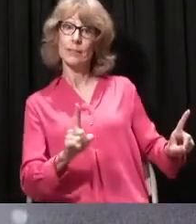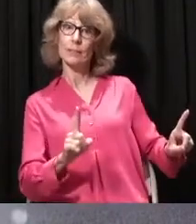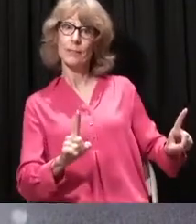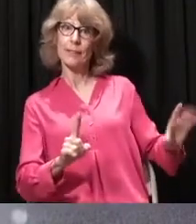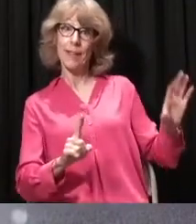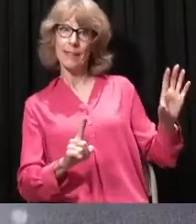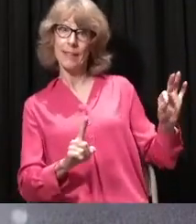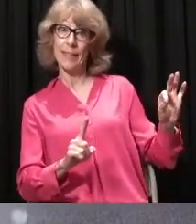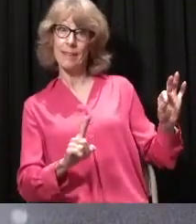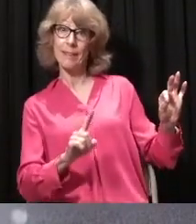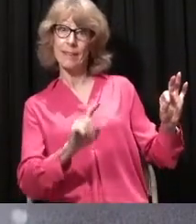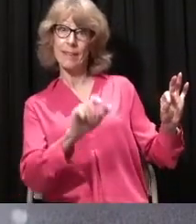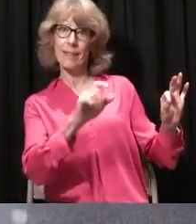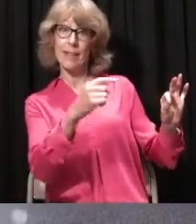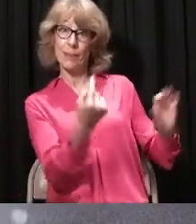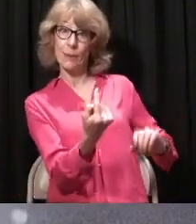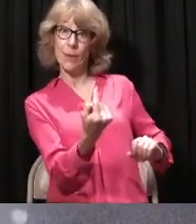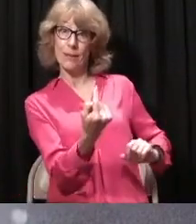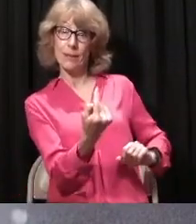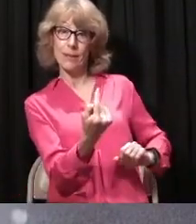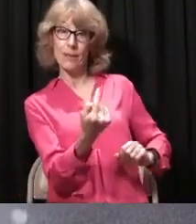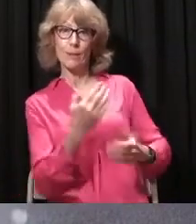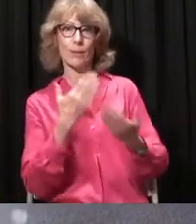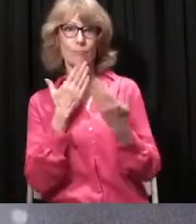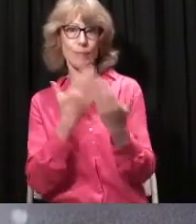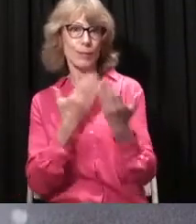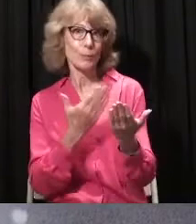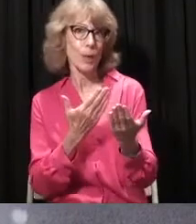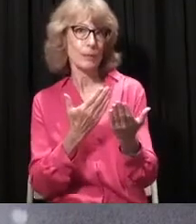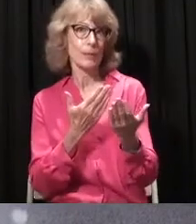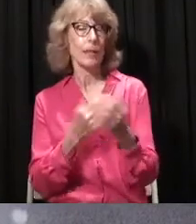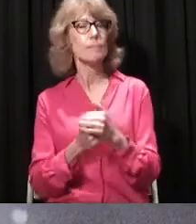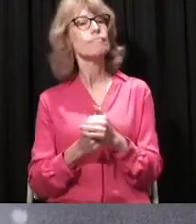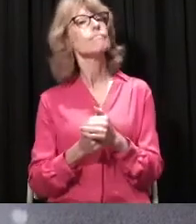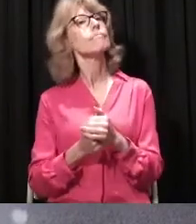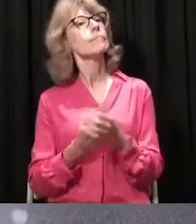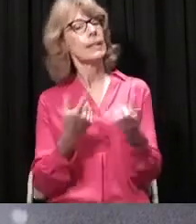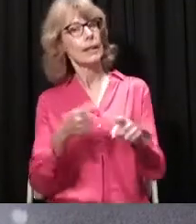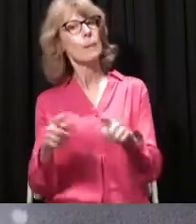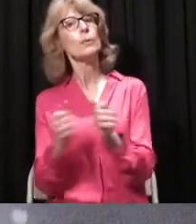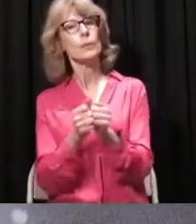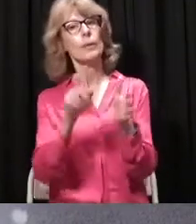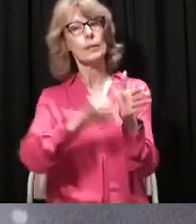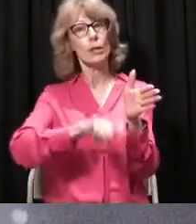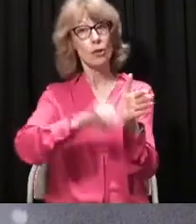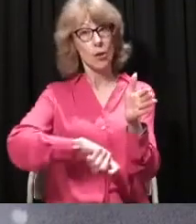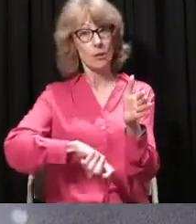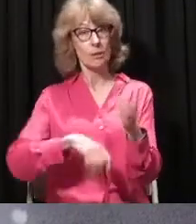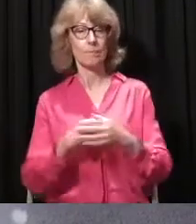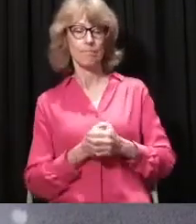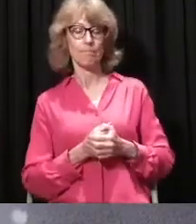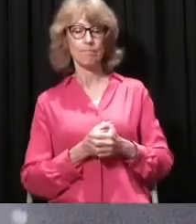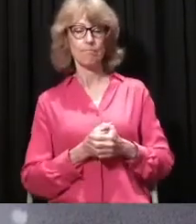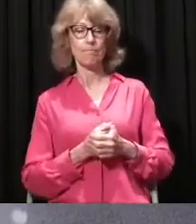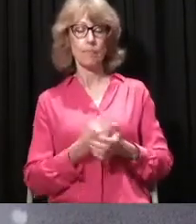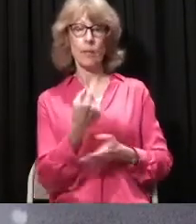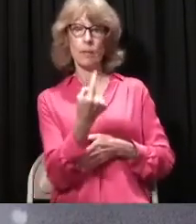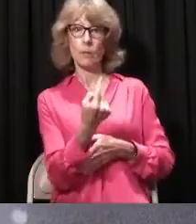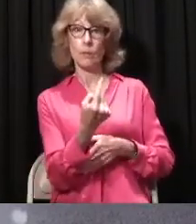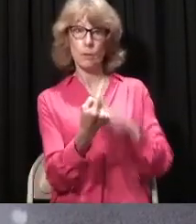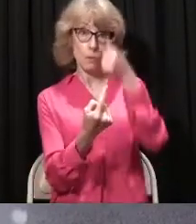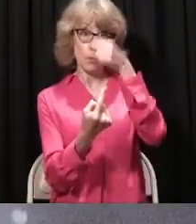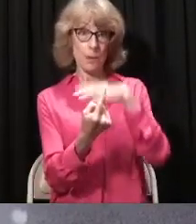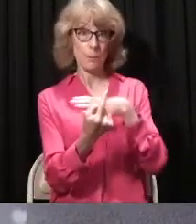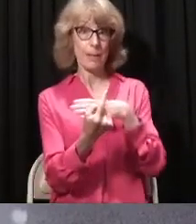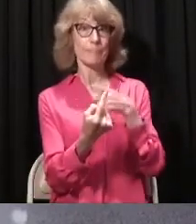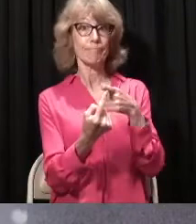it comes at a cost. For me as a kid writing thank you cards, it was the cost of my hand cramping. For this guy in the story, there was quite a bit of cost